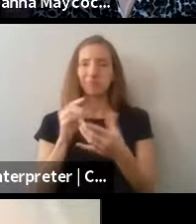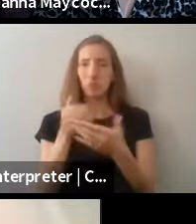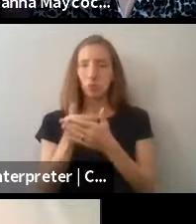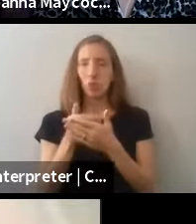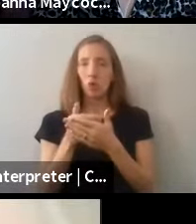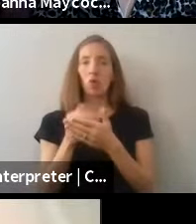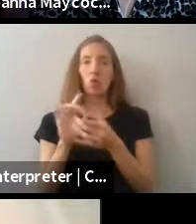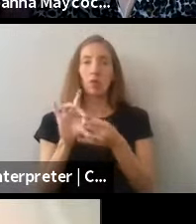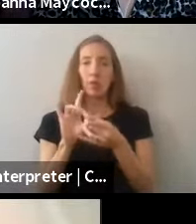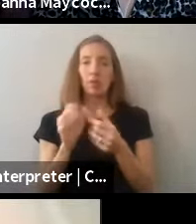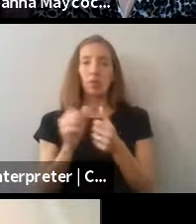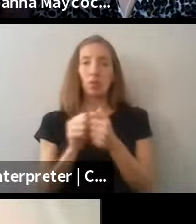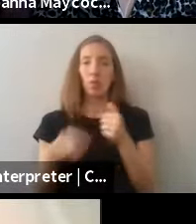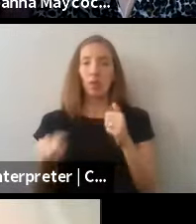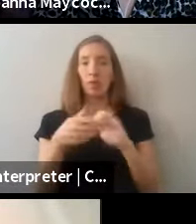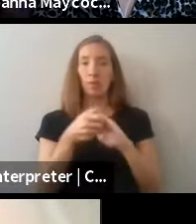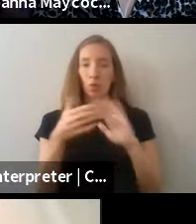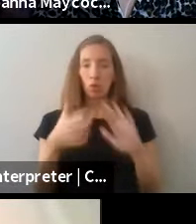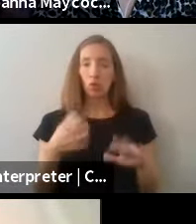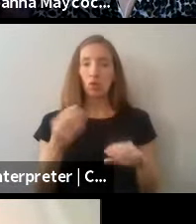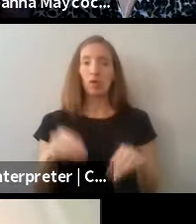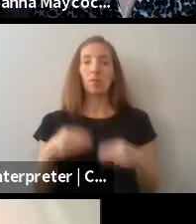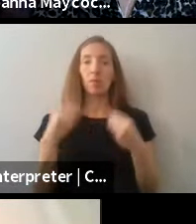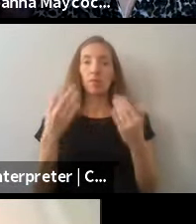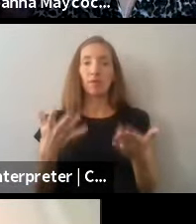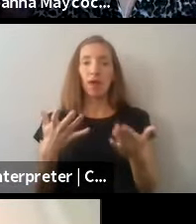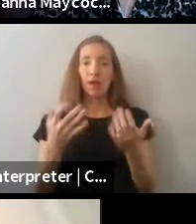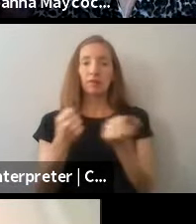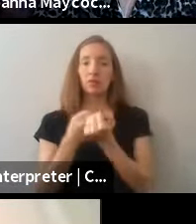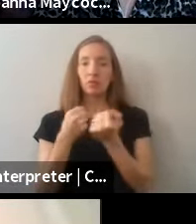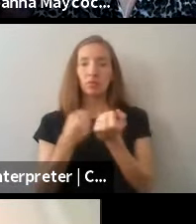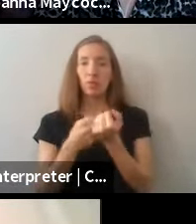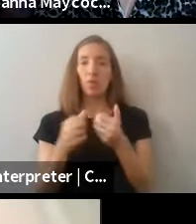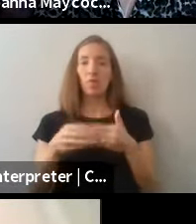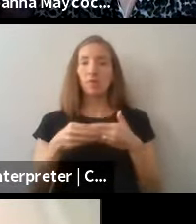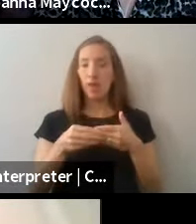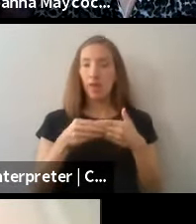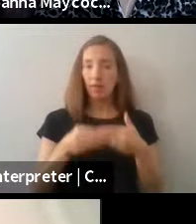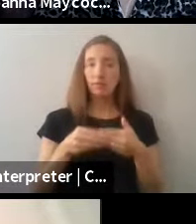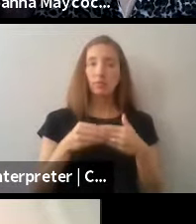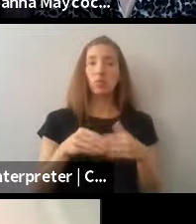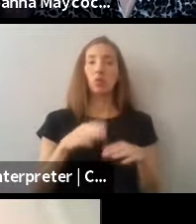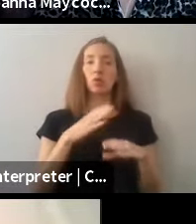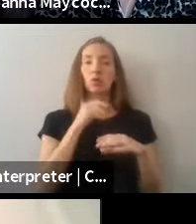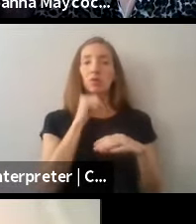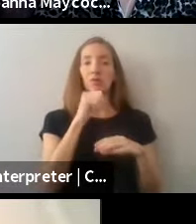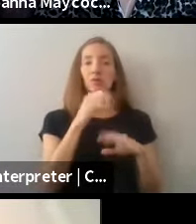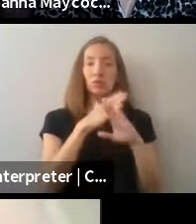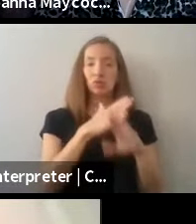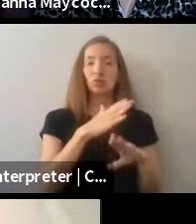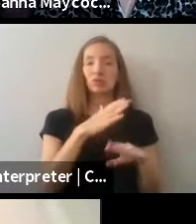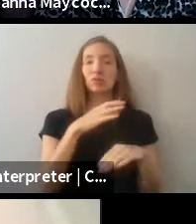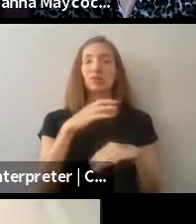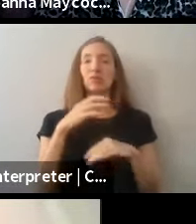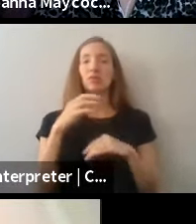support, flexible, unrestricted funding is a powerful tool in time of emergency, innovative. We